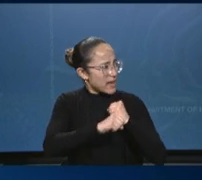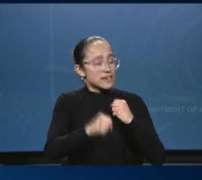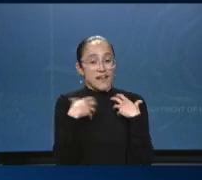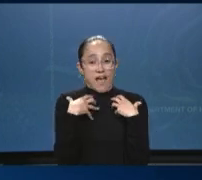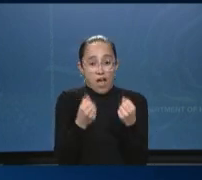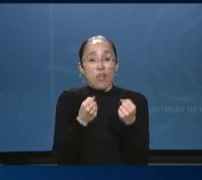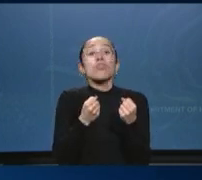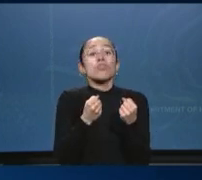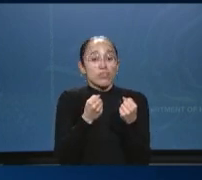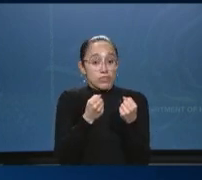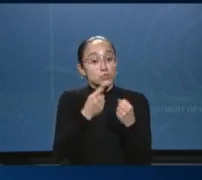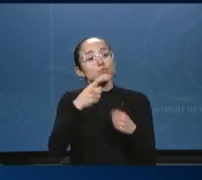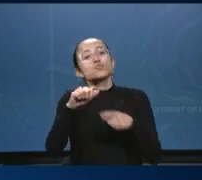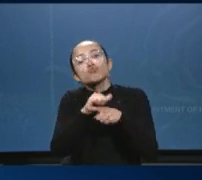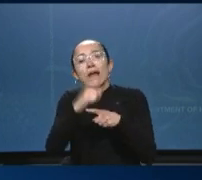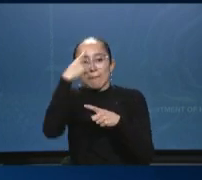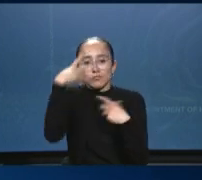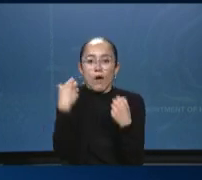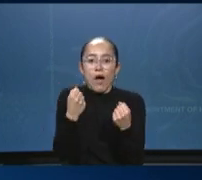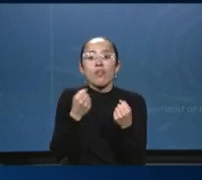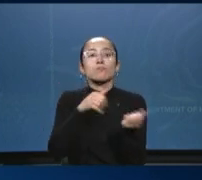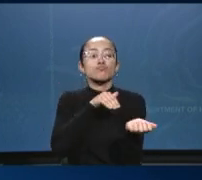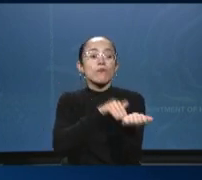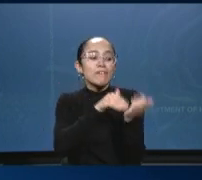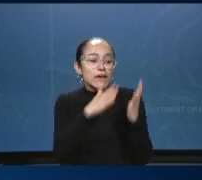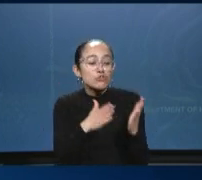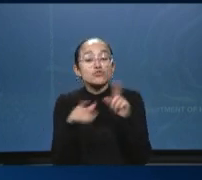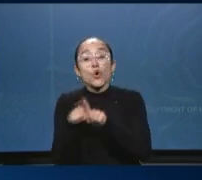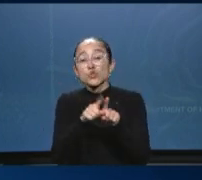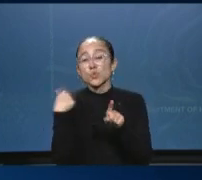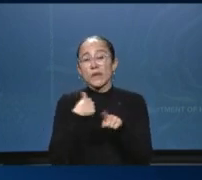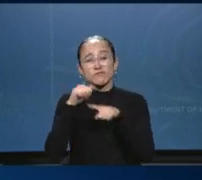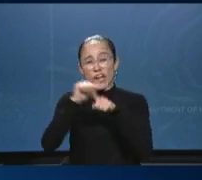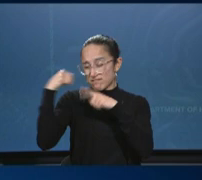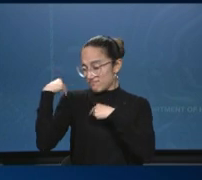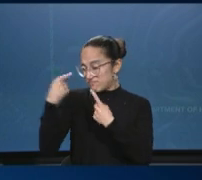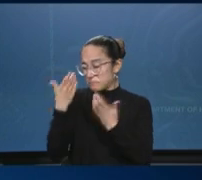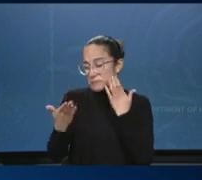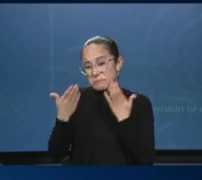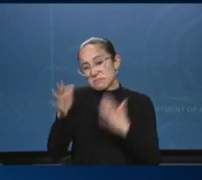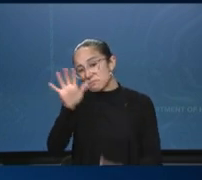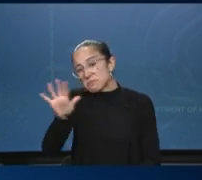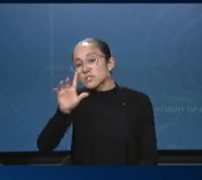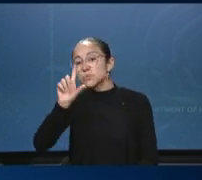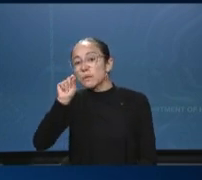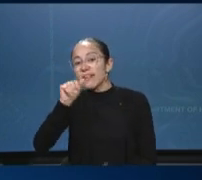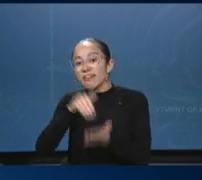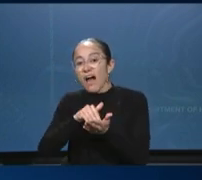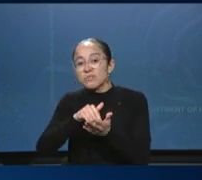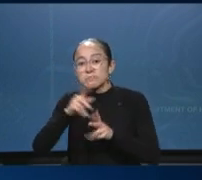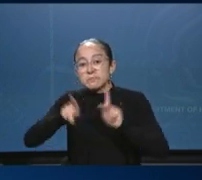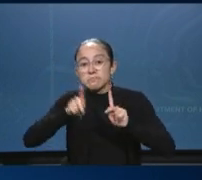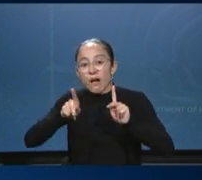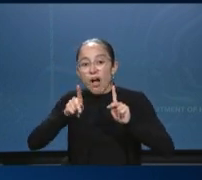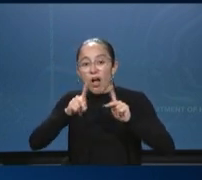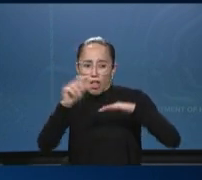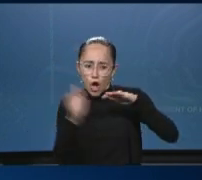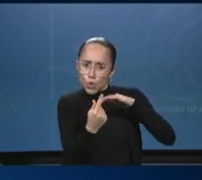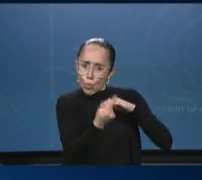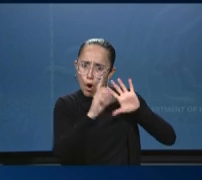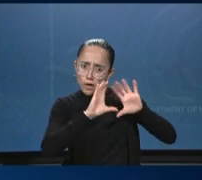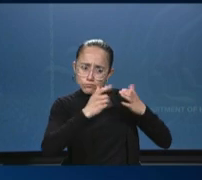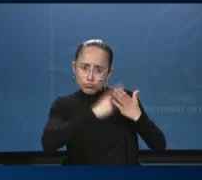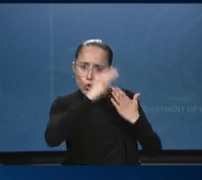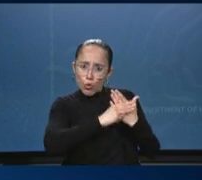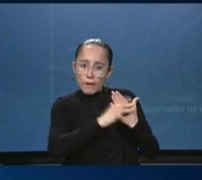and providers. And we've trained probably, you know, at least 20,000 just under that one program that the Affordable